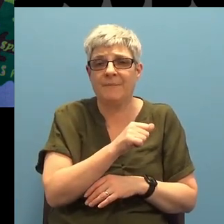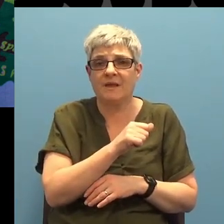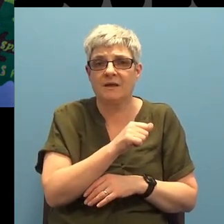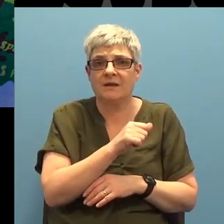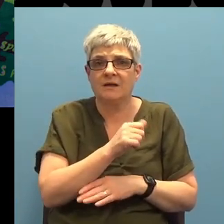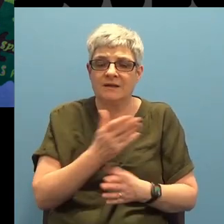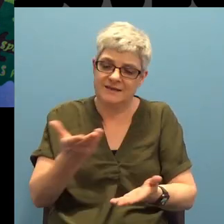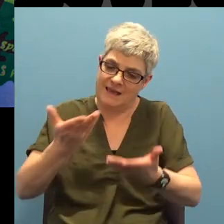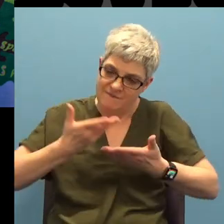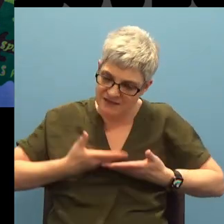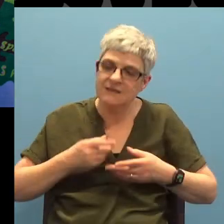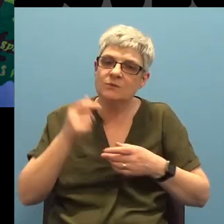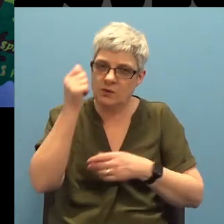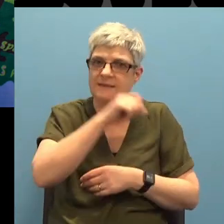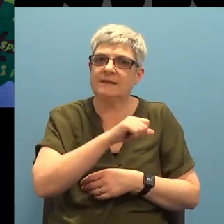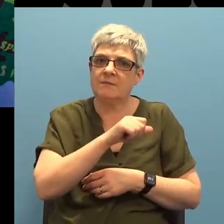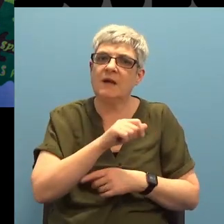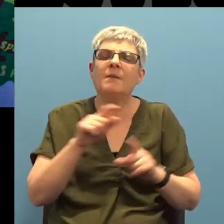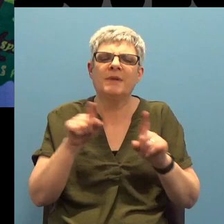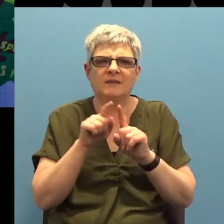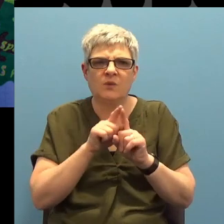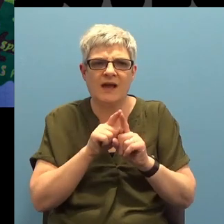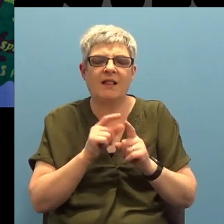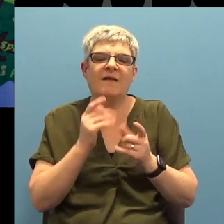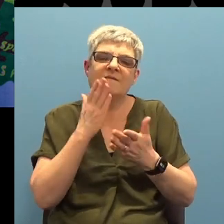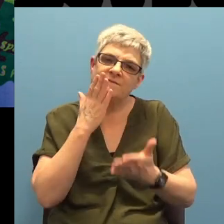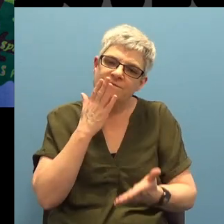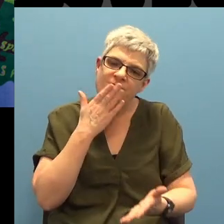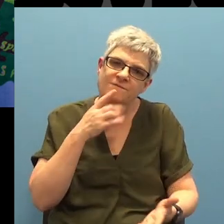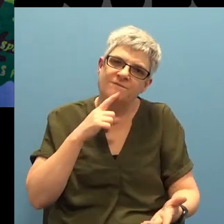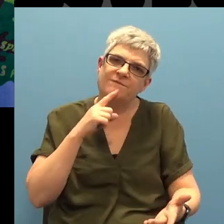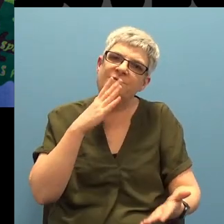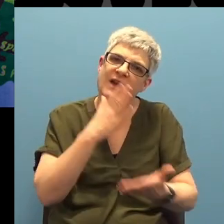give us that, and also with that a fearless faithfulness,